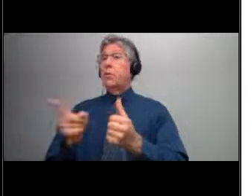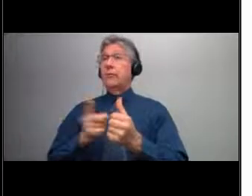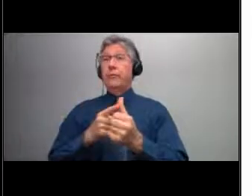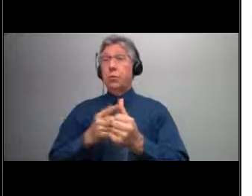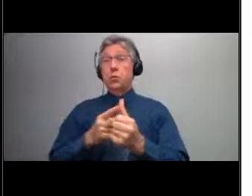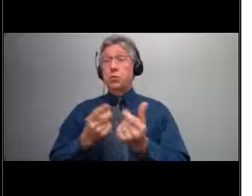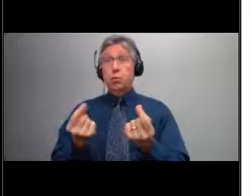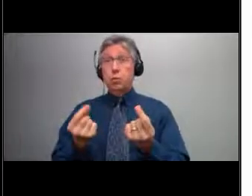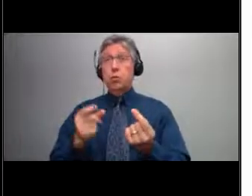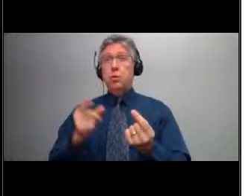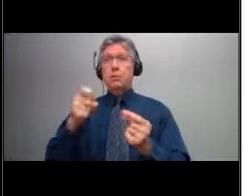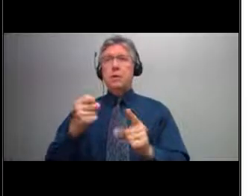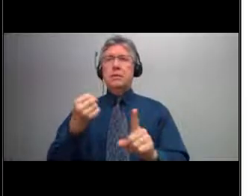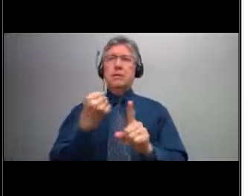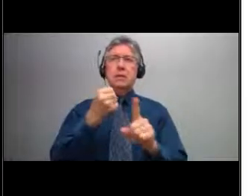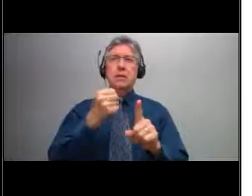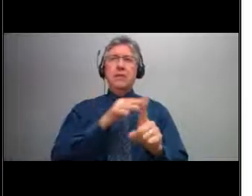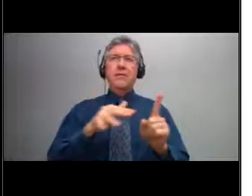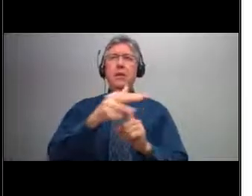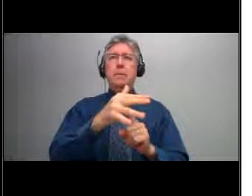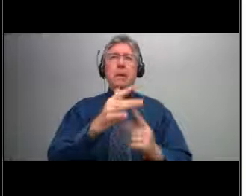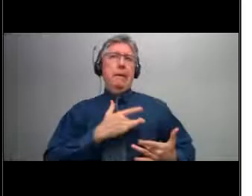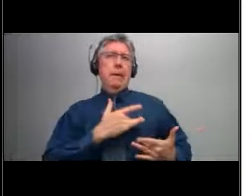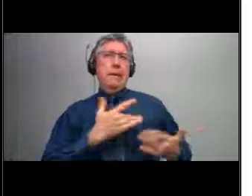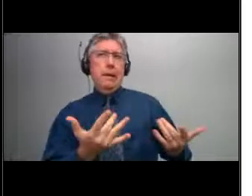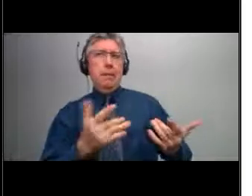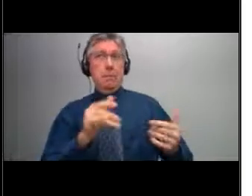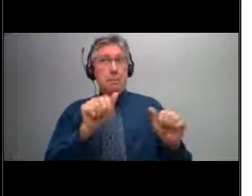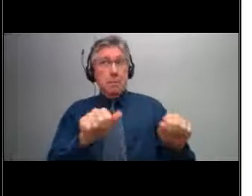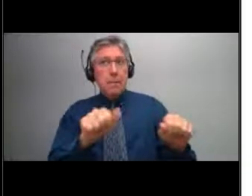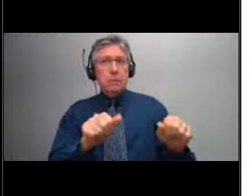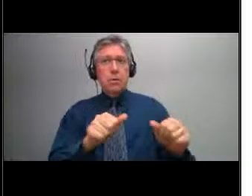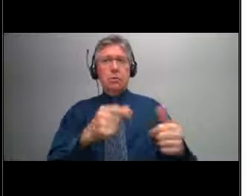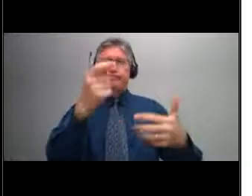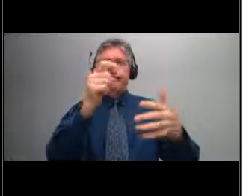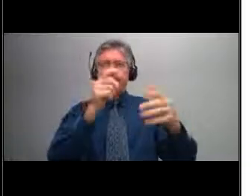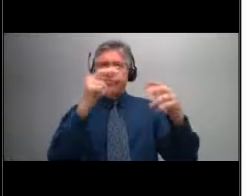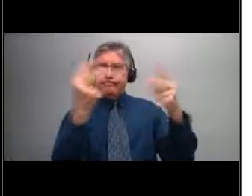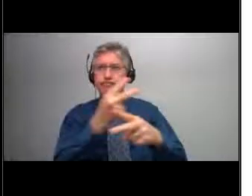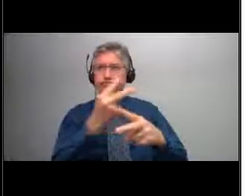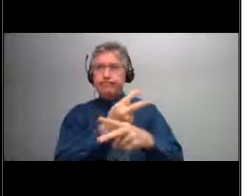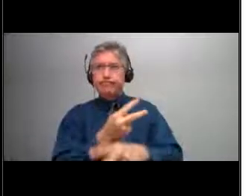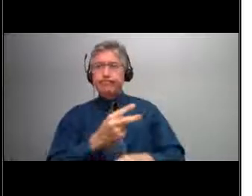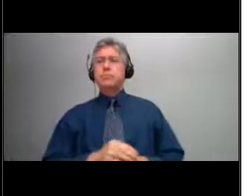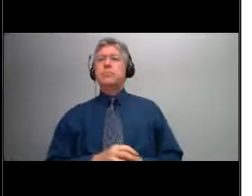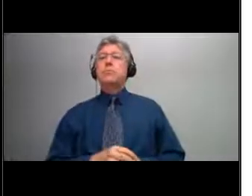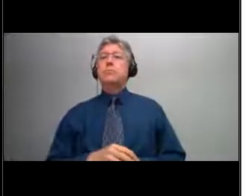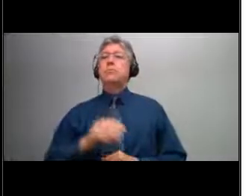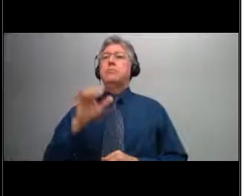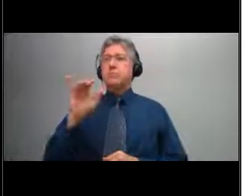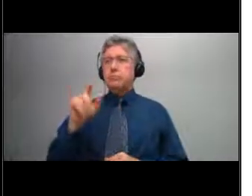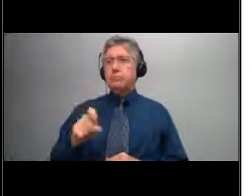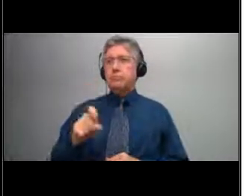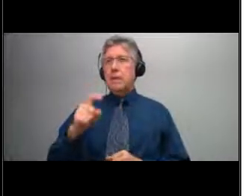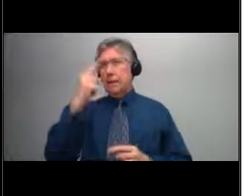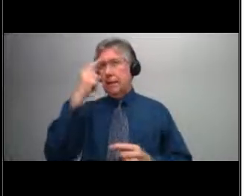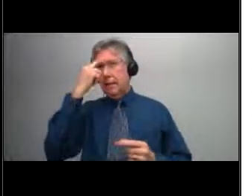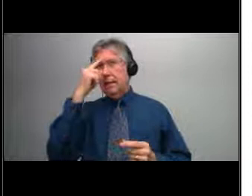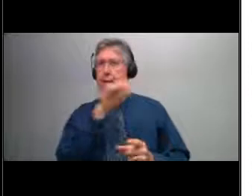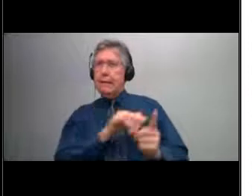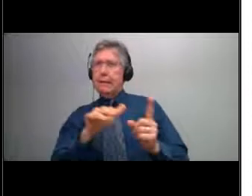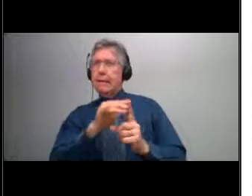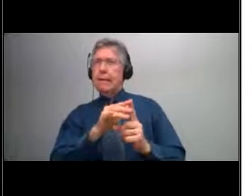environmental impacts the proposed project is likely to have. The determination of significance requires consideration of both context and